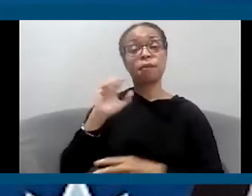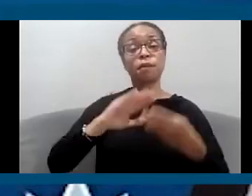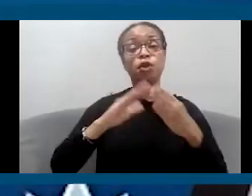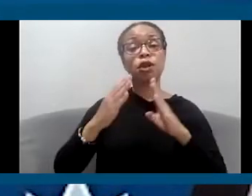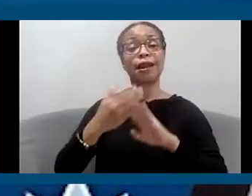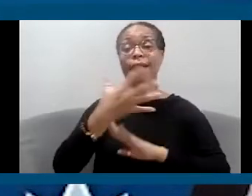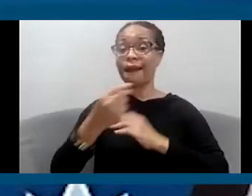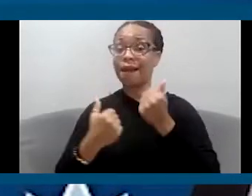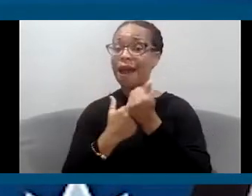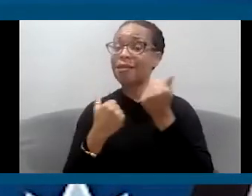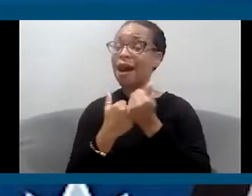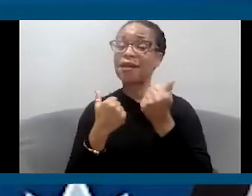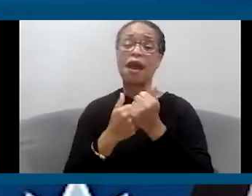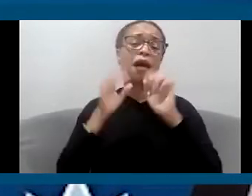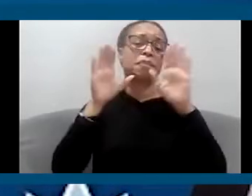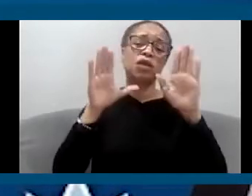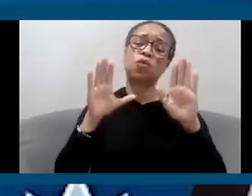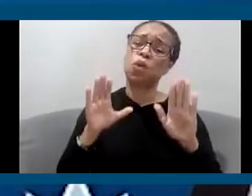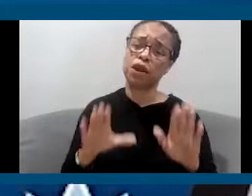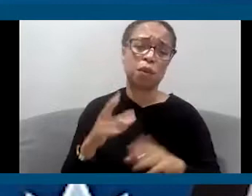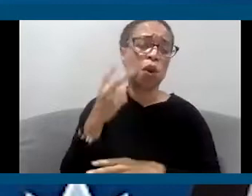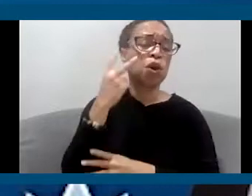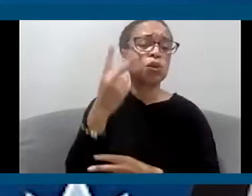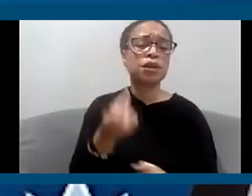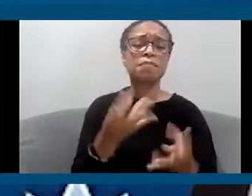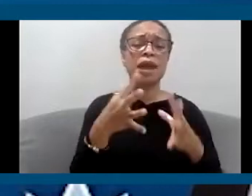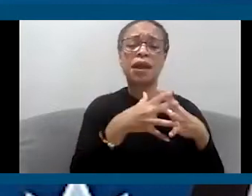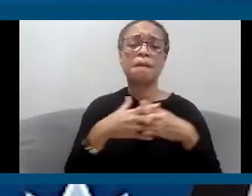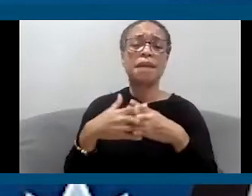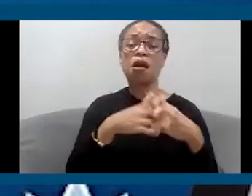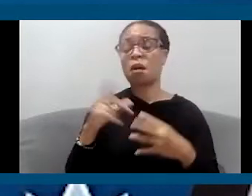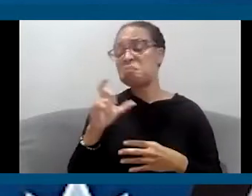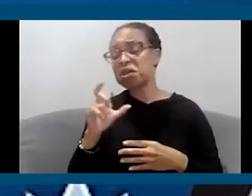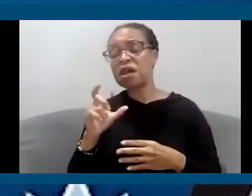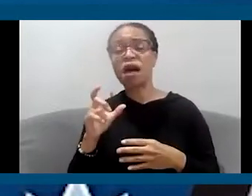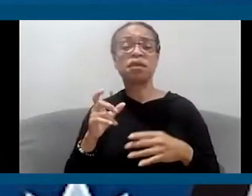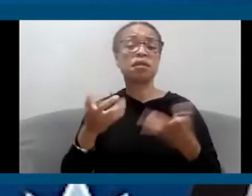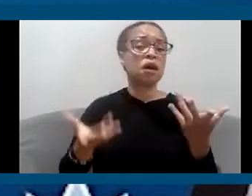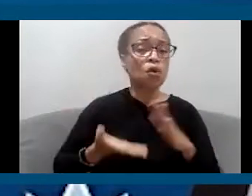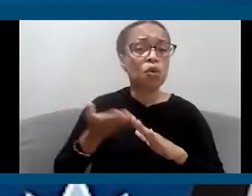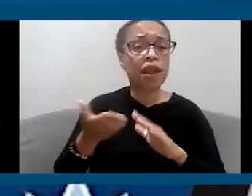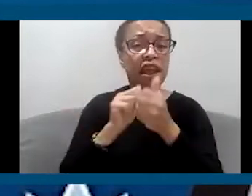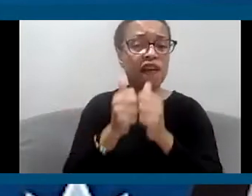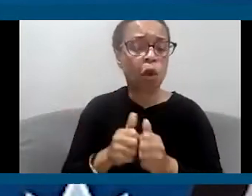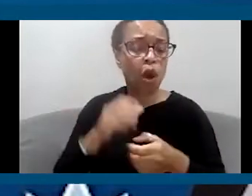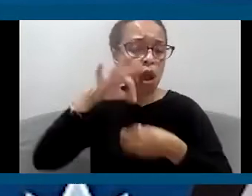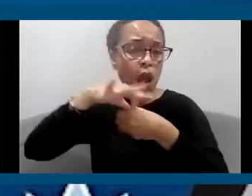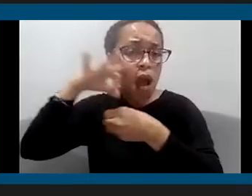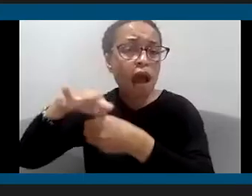been making great strides. You see a record number of American Muslims running for office, making a difference in their